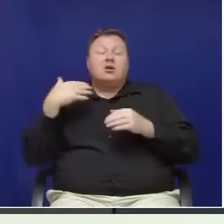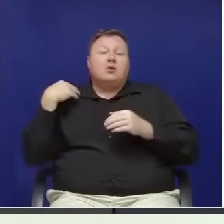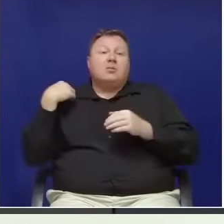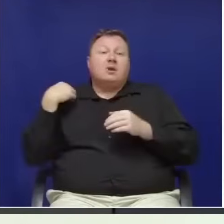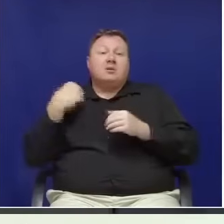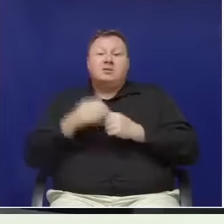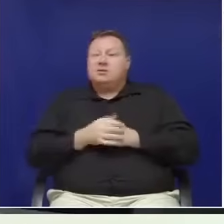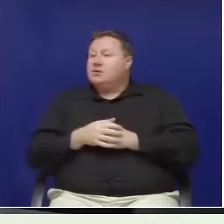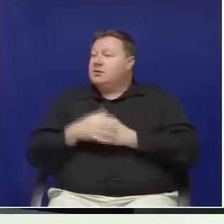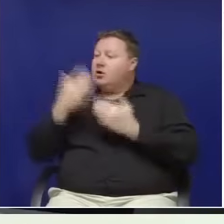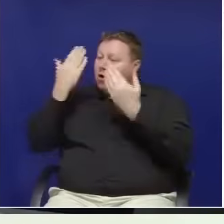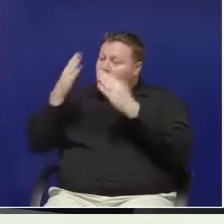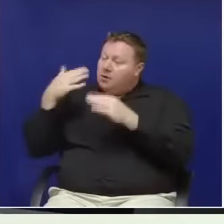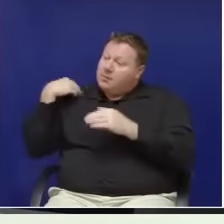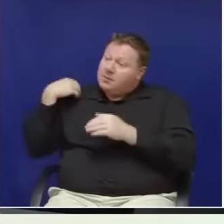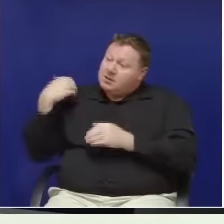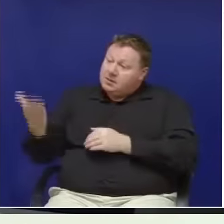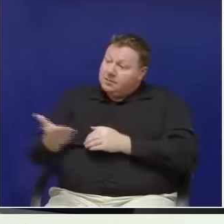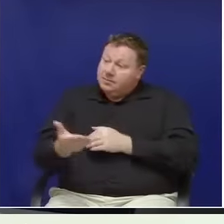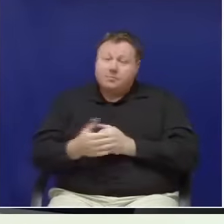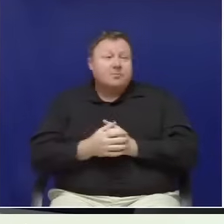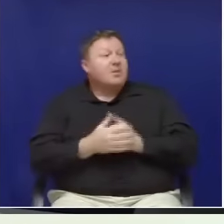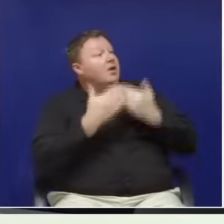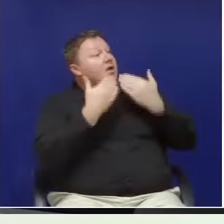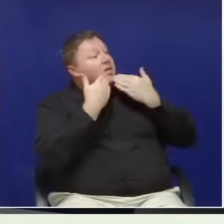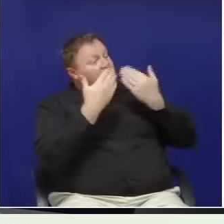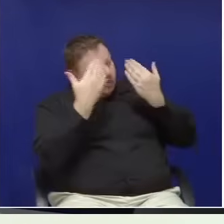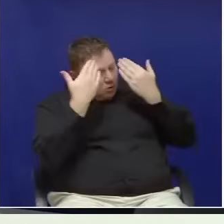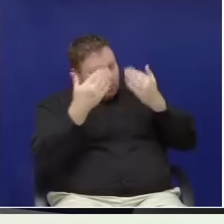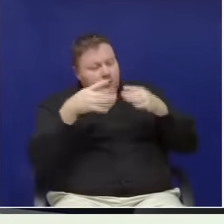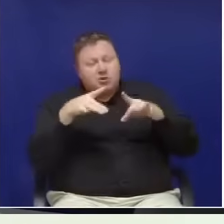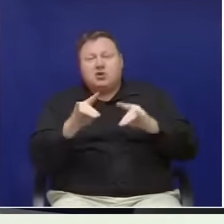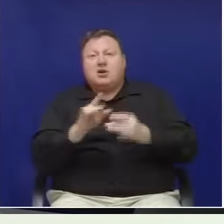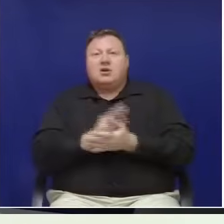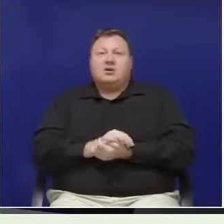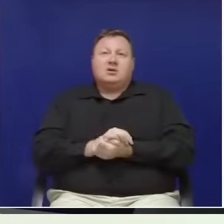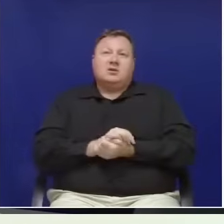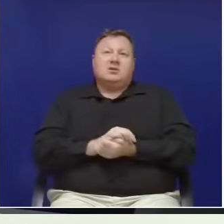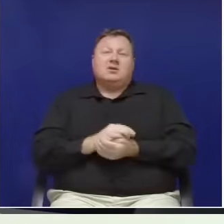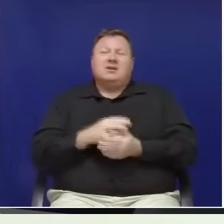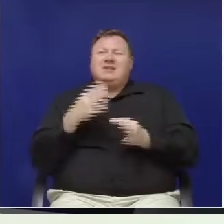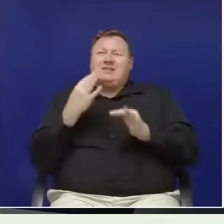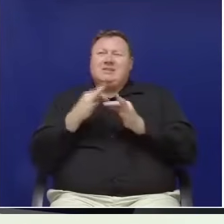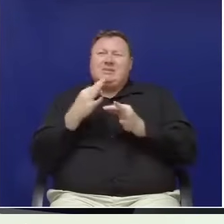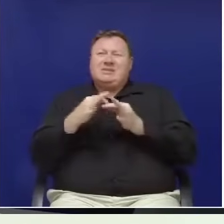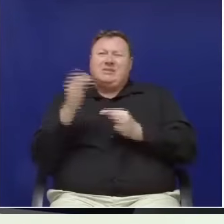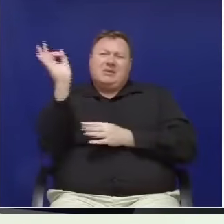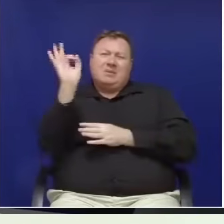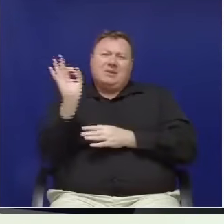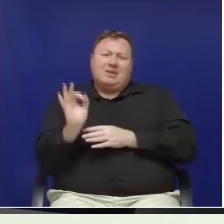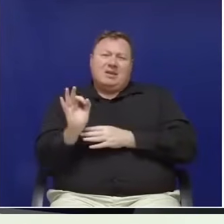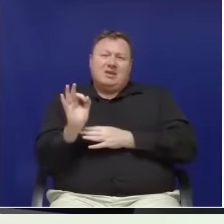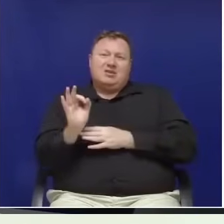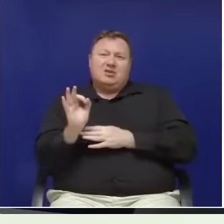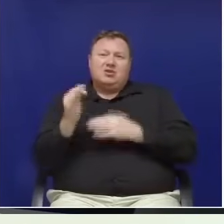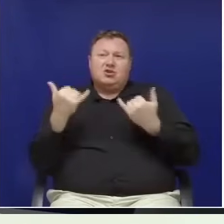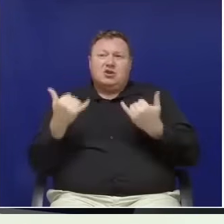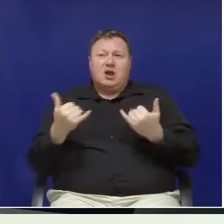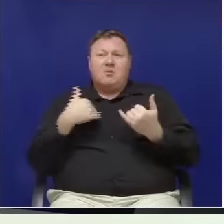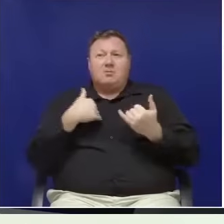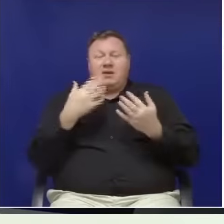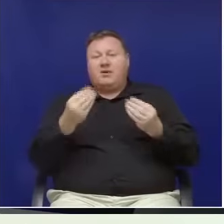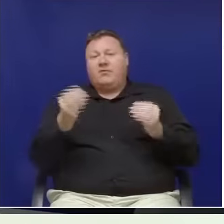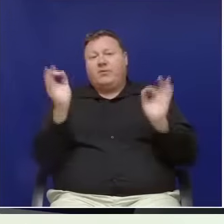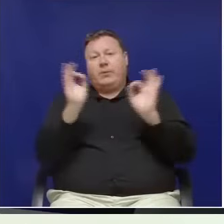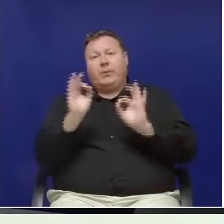Honorable Minister. Thank you, Honourable Chair. I don't have the specific percentage at the moment,